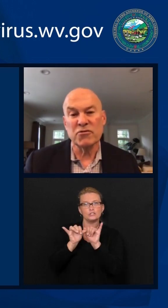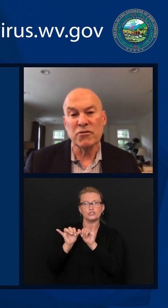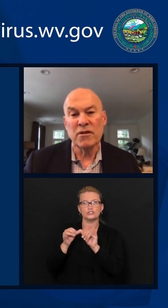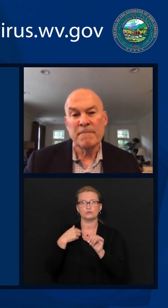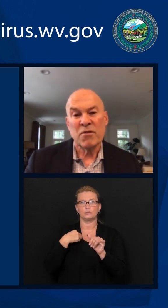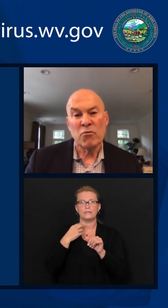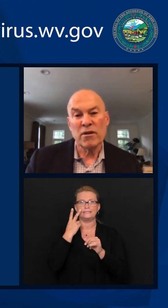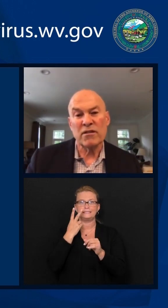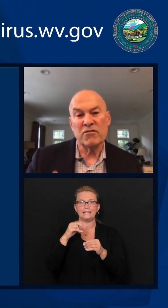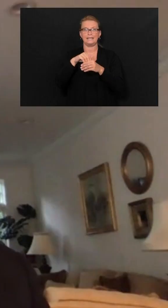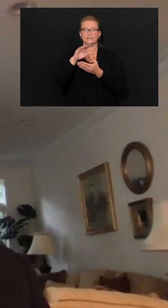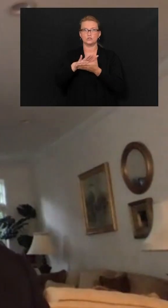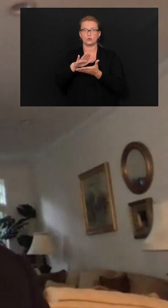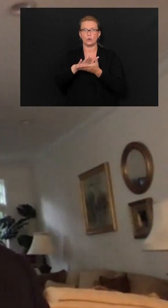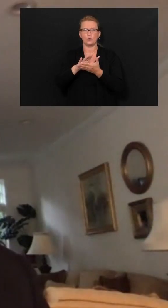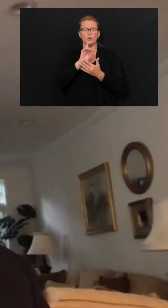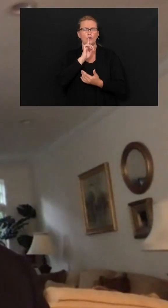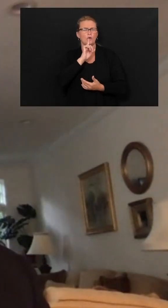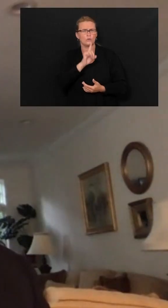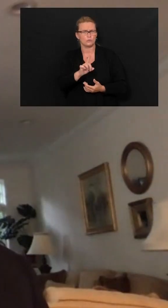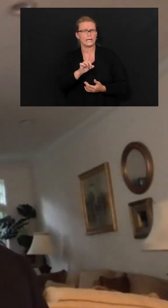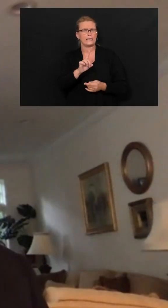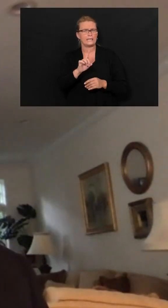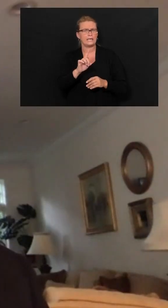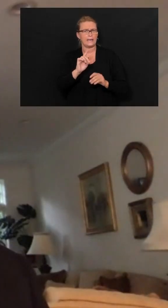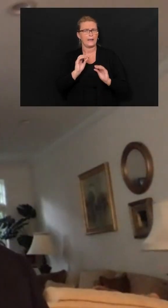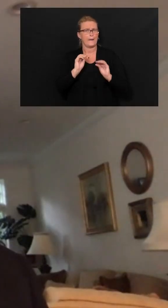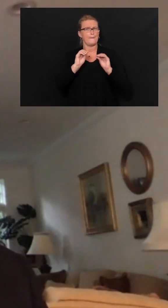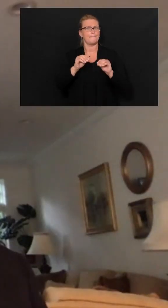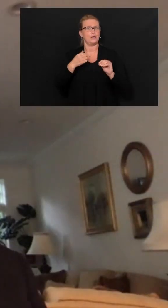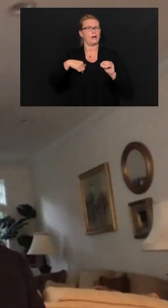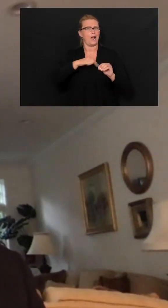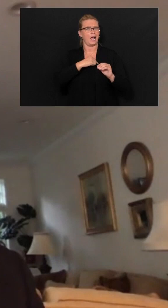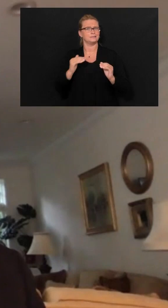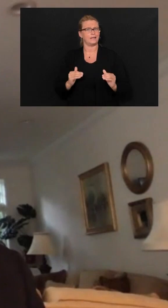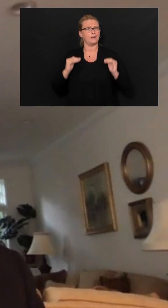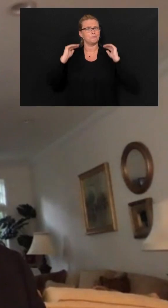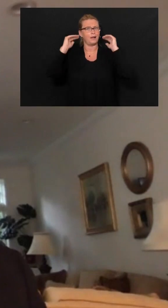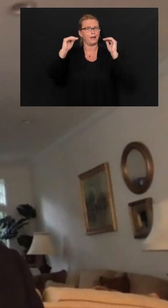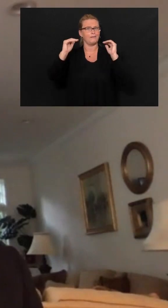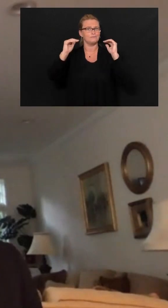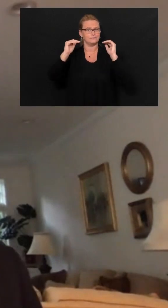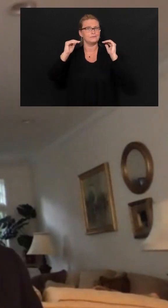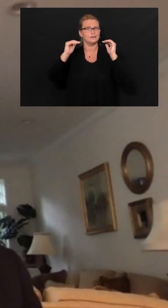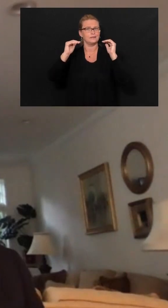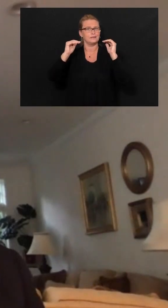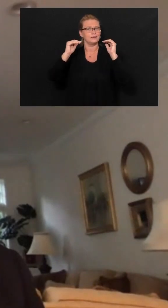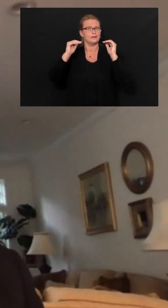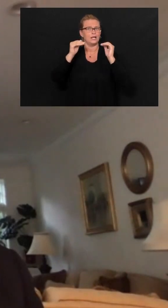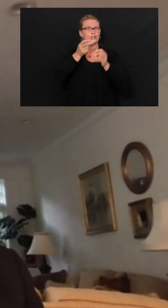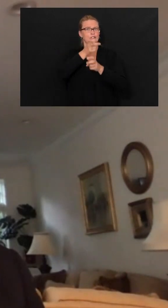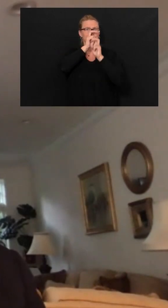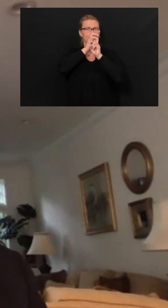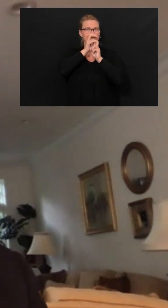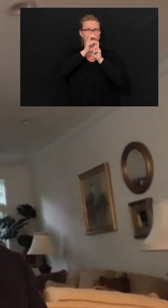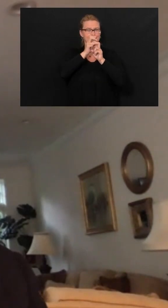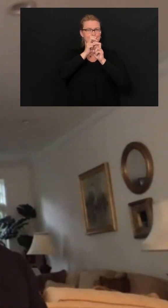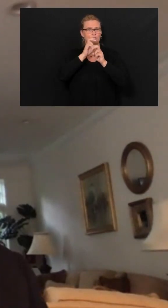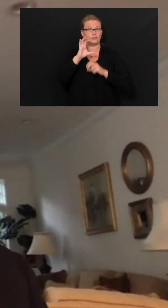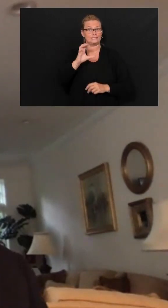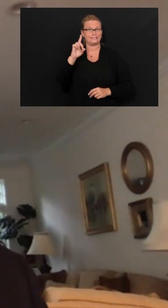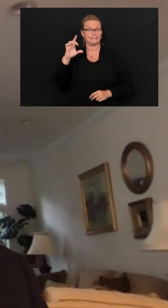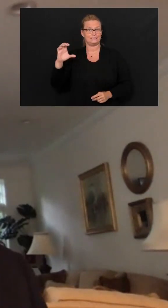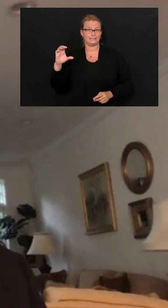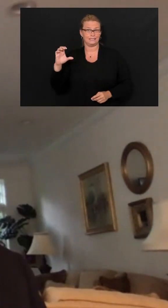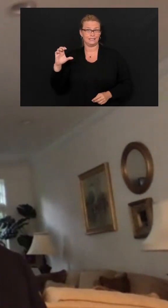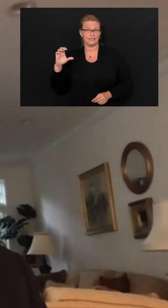in school, really do place us above the stringency of the Centers for Disease Control. And I